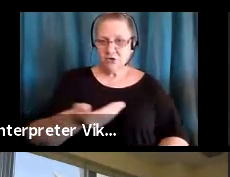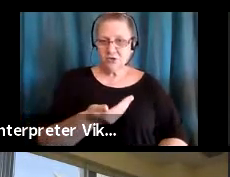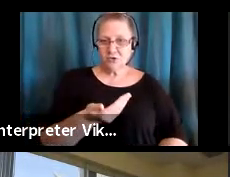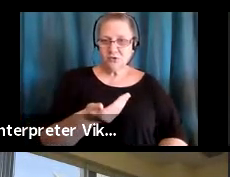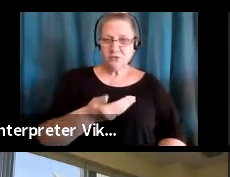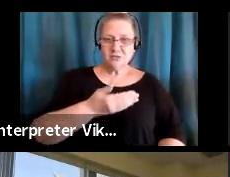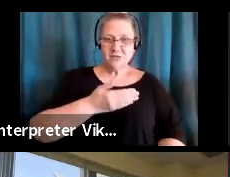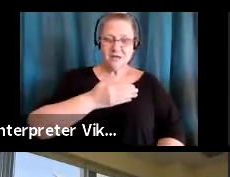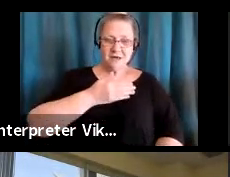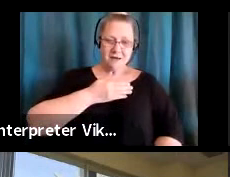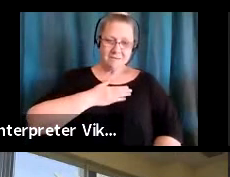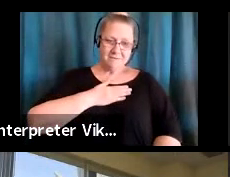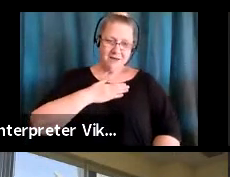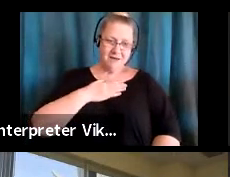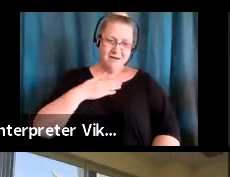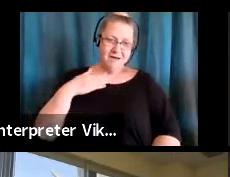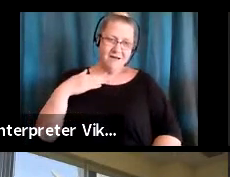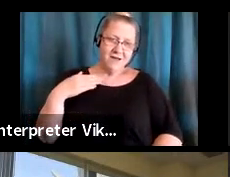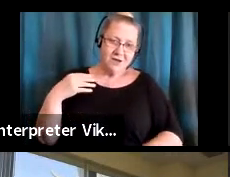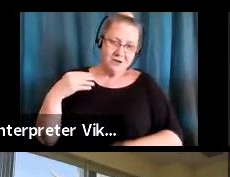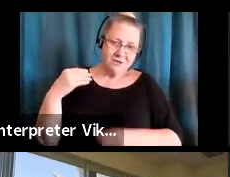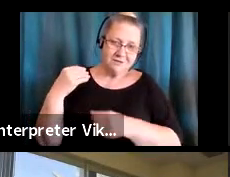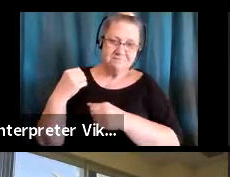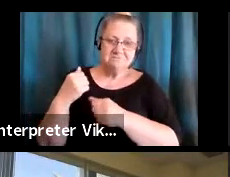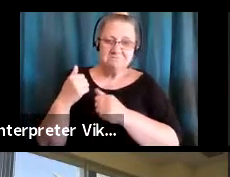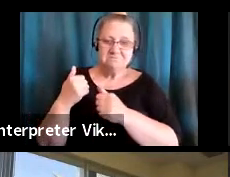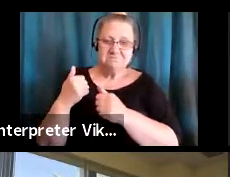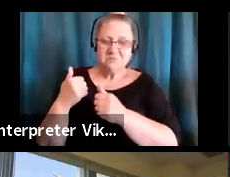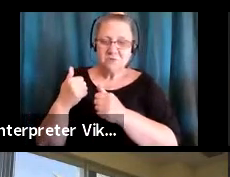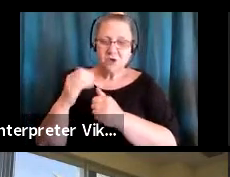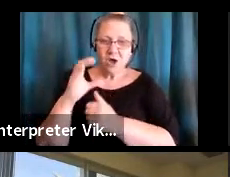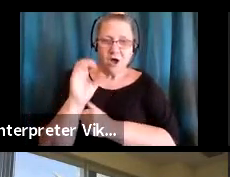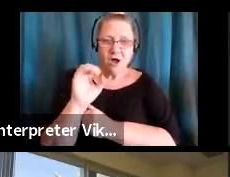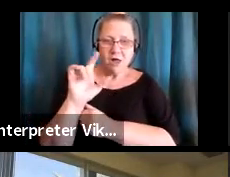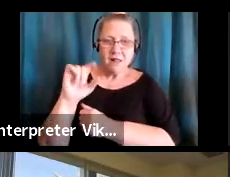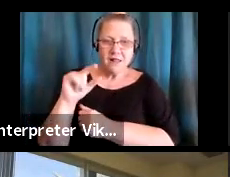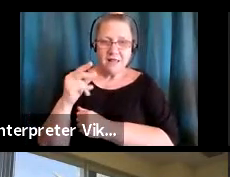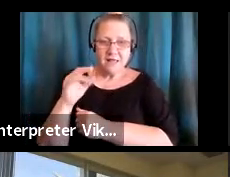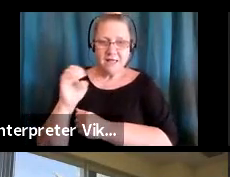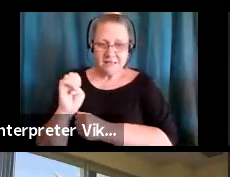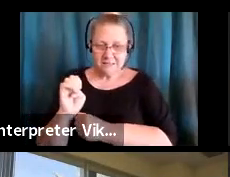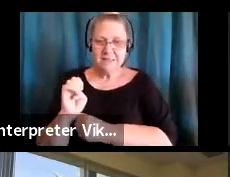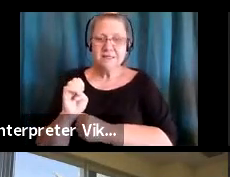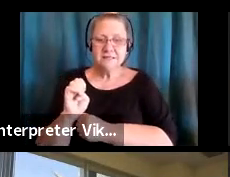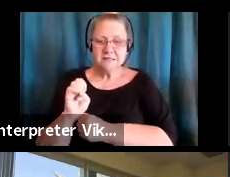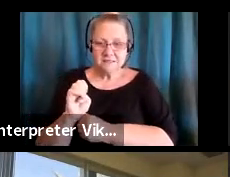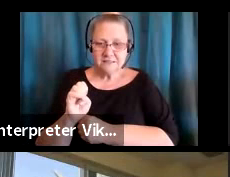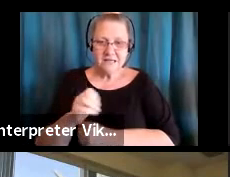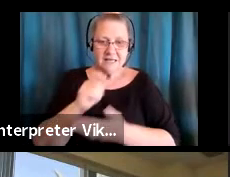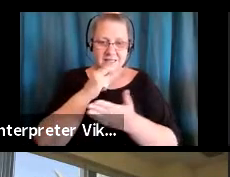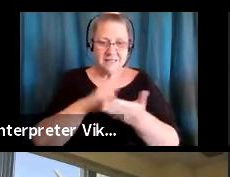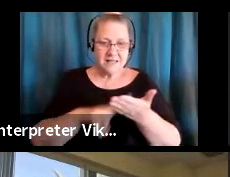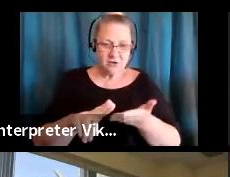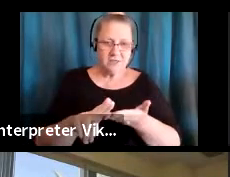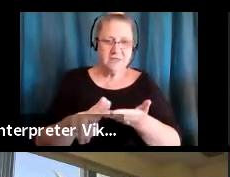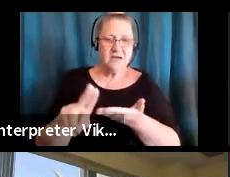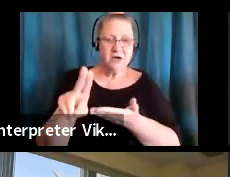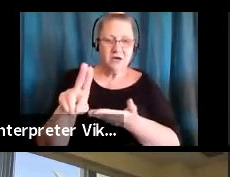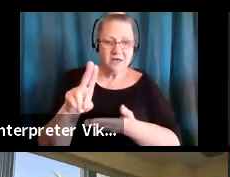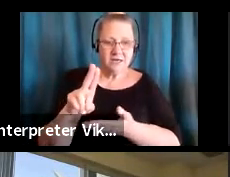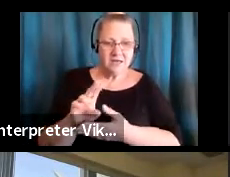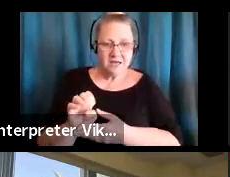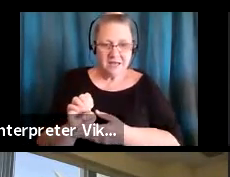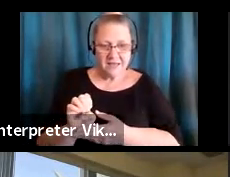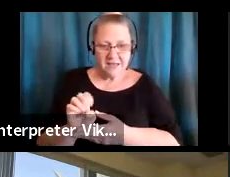my colleague, my very esteemed colleague, Secretary Yolanda Richardson, who is our Secretary of Government